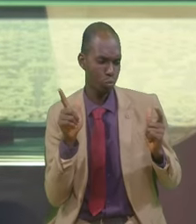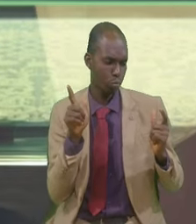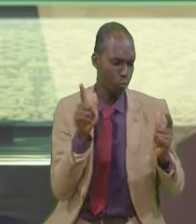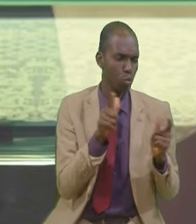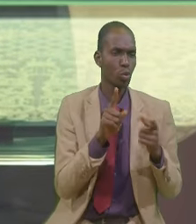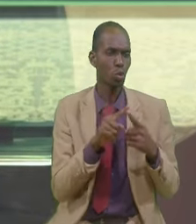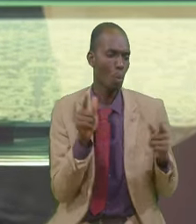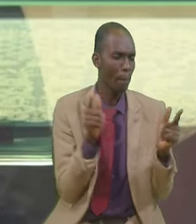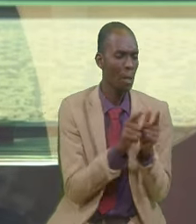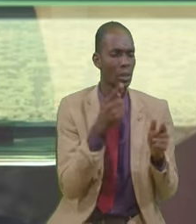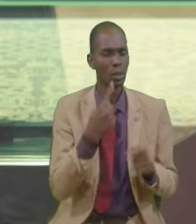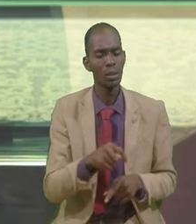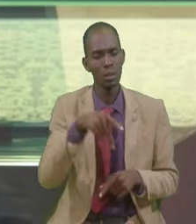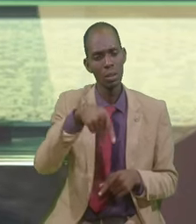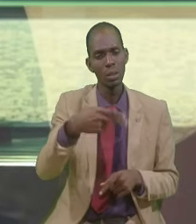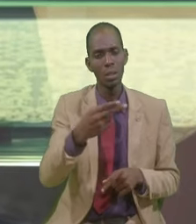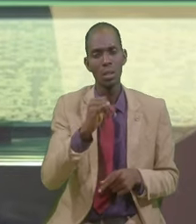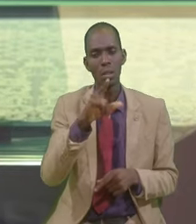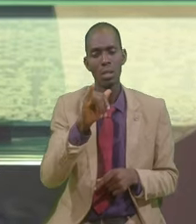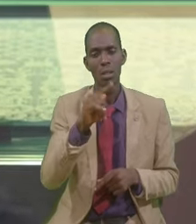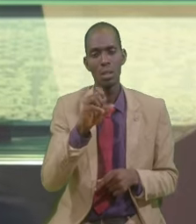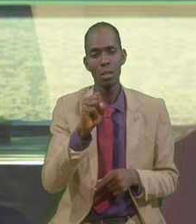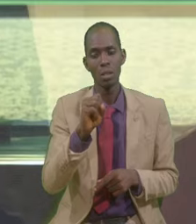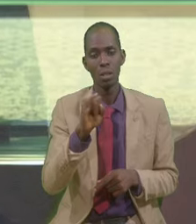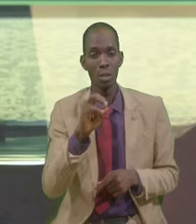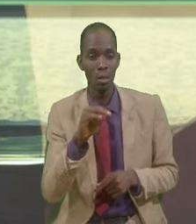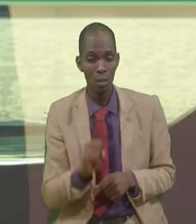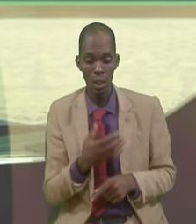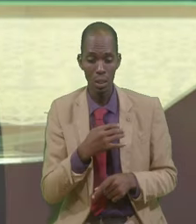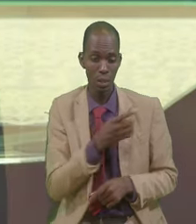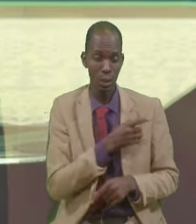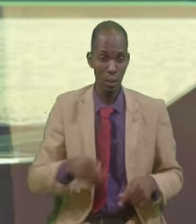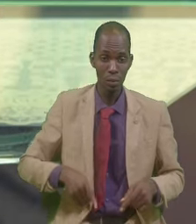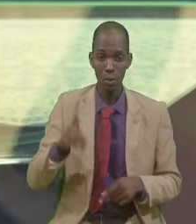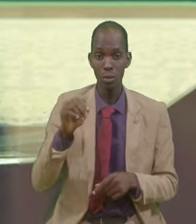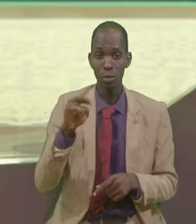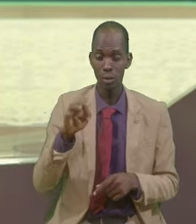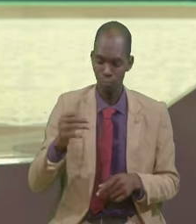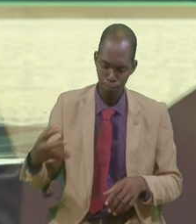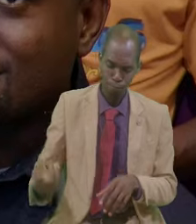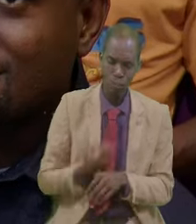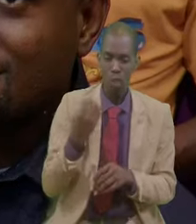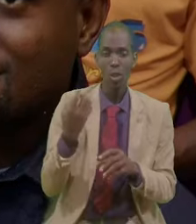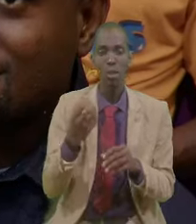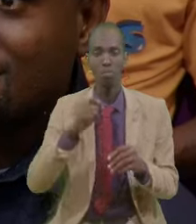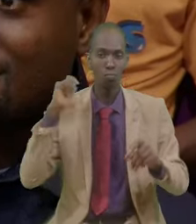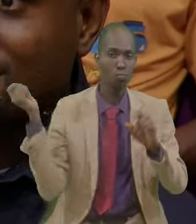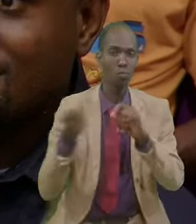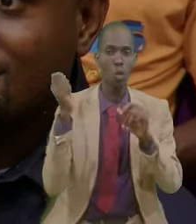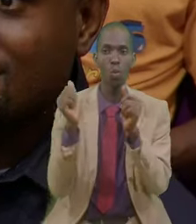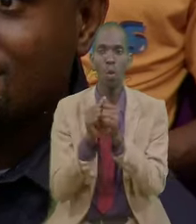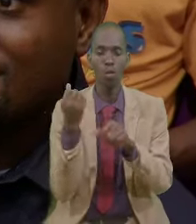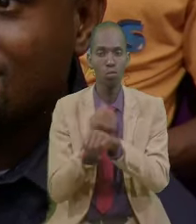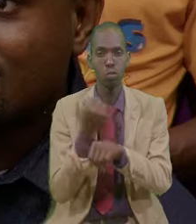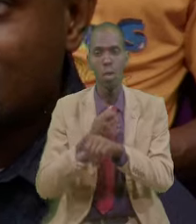David put his hand in his bag and took thence his stone and slung it. And he smote